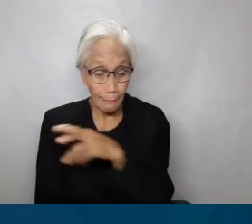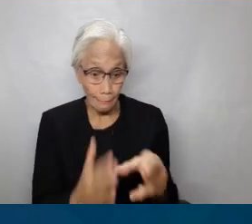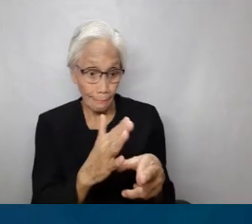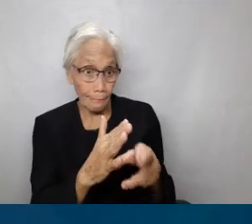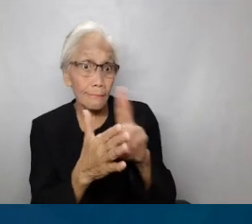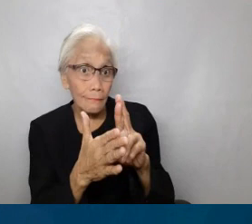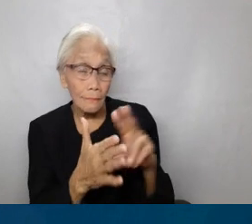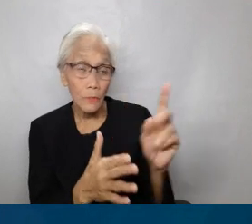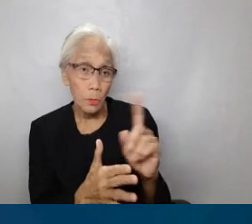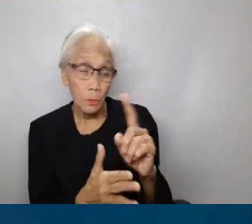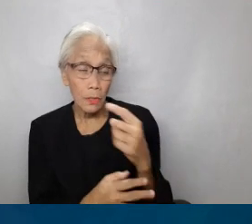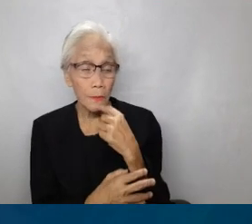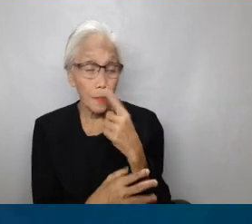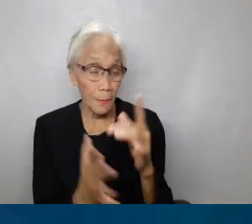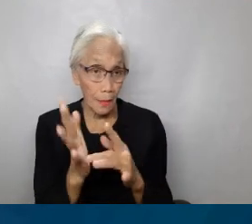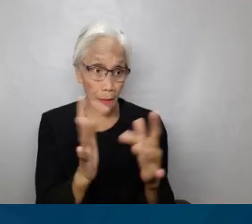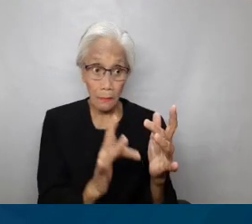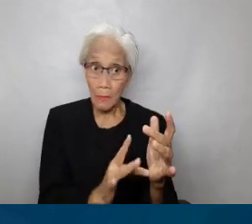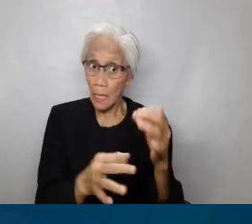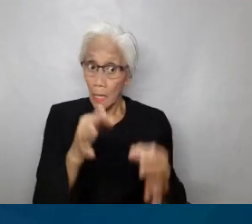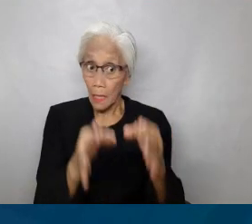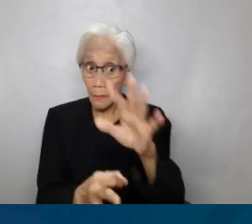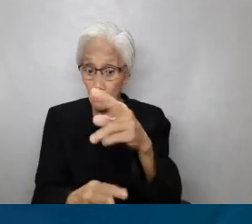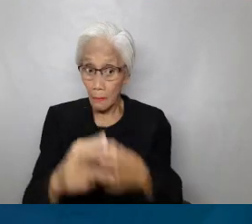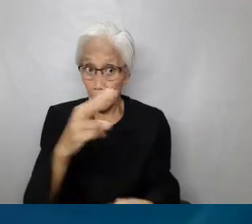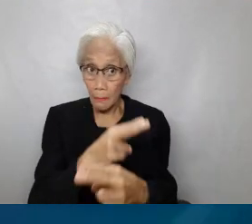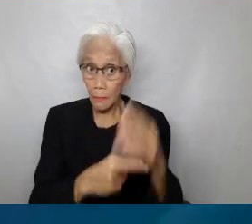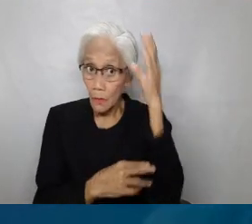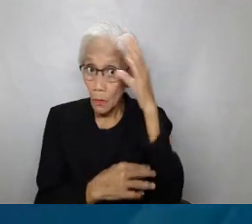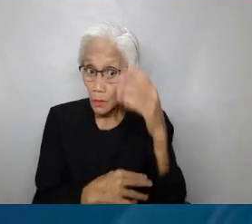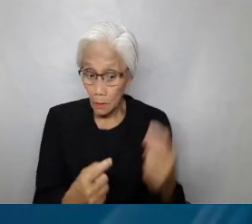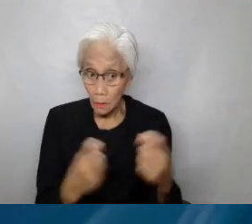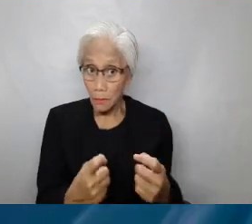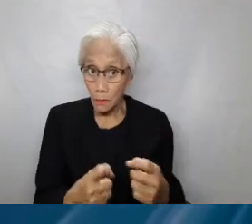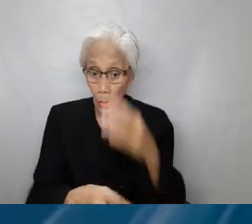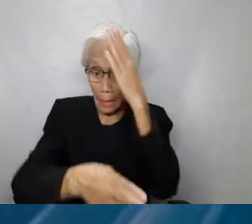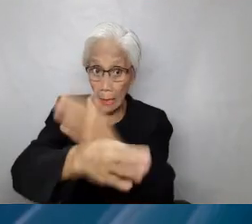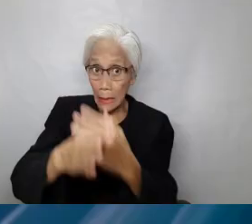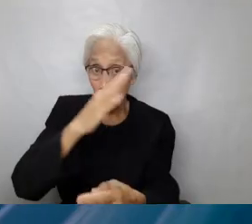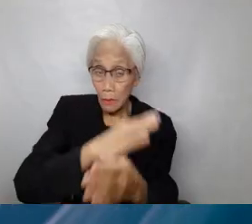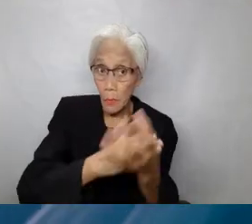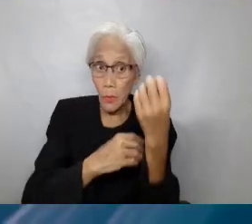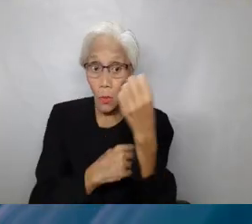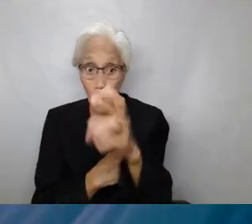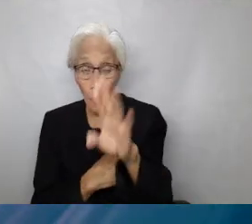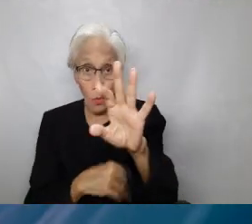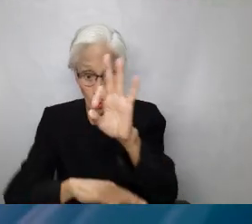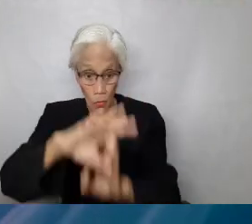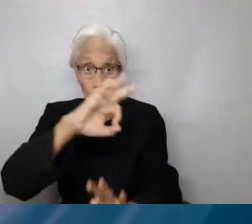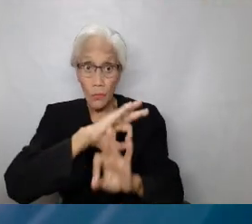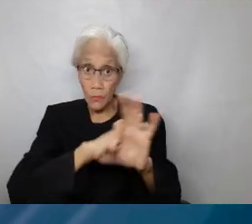prinsipyong moral. Balikan natin ang implikasyon ng sinabi once ni Jesus, if your hand causes you to sin, cut it